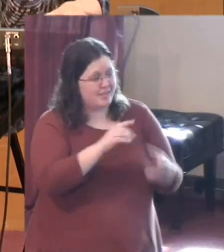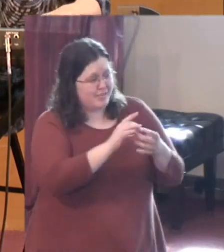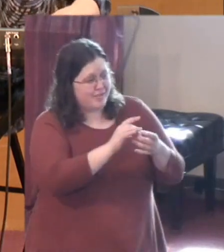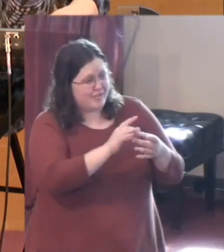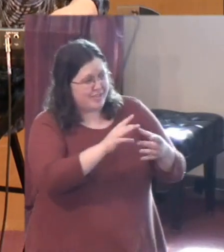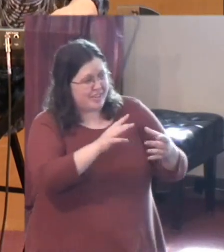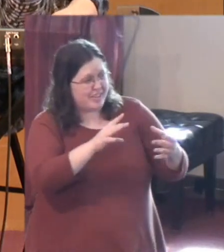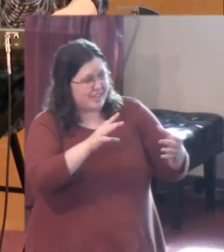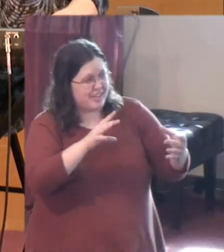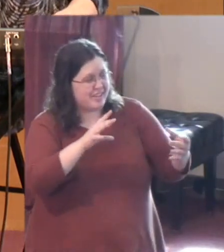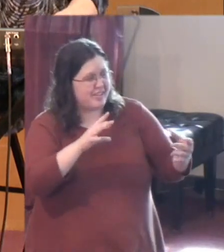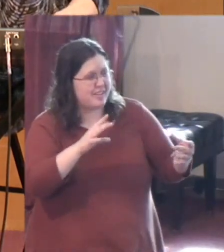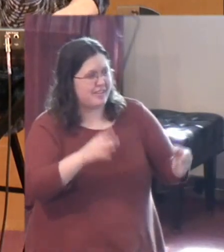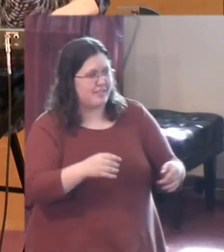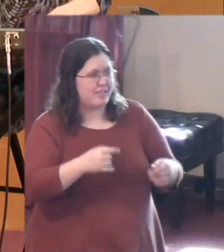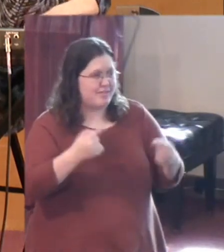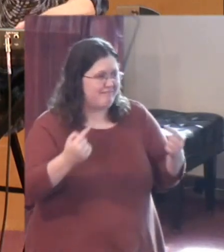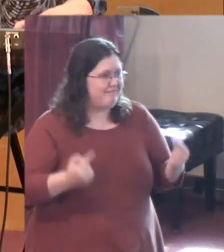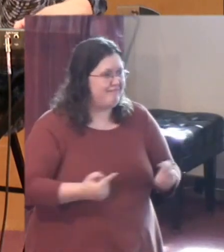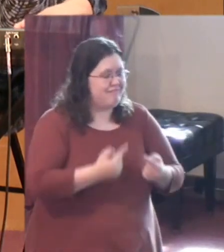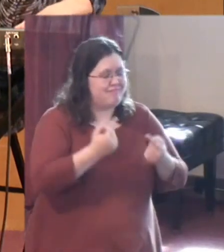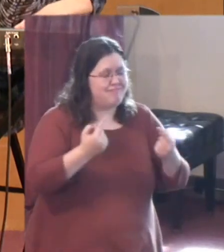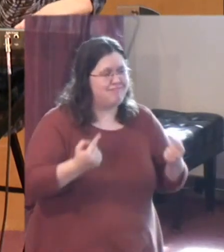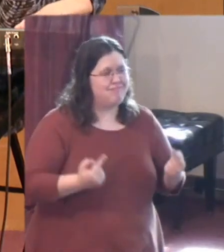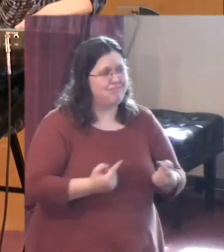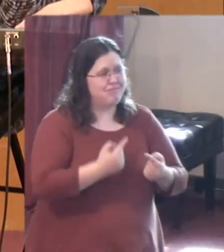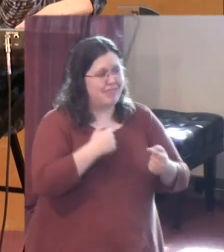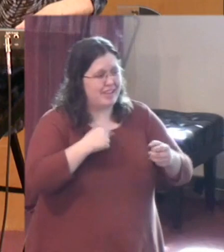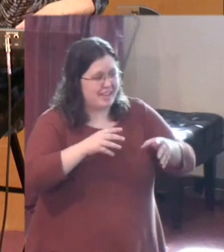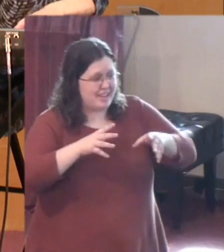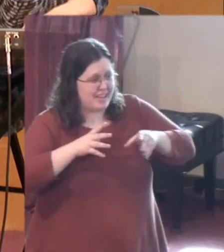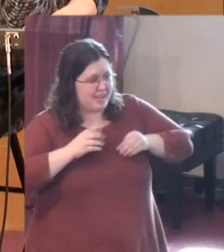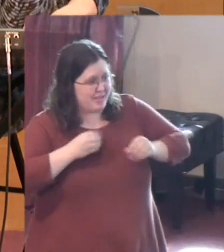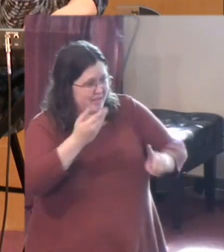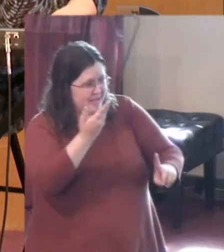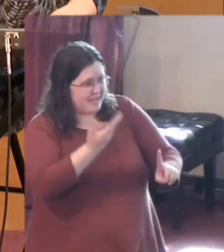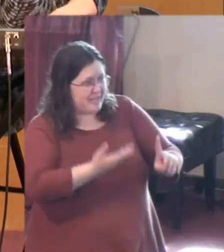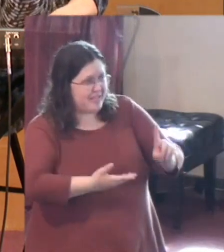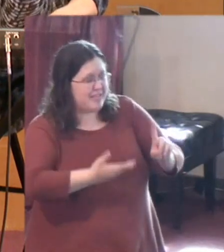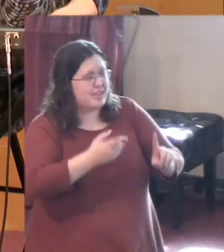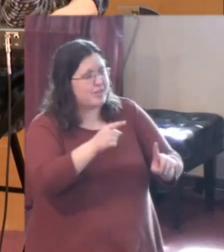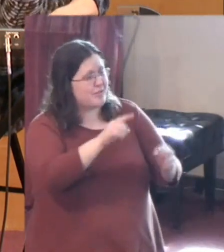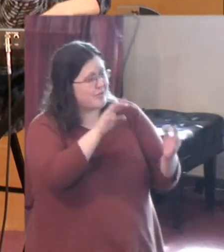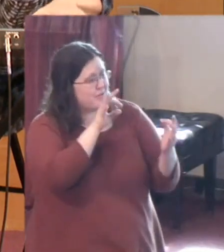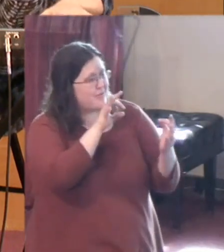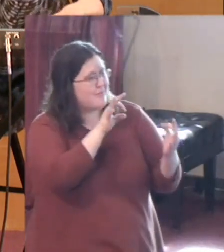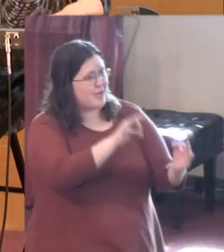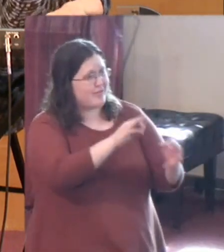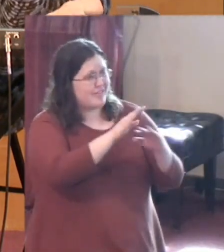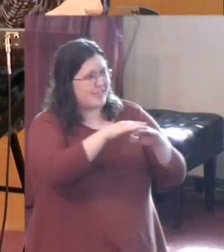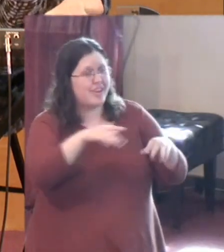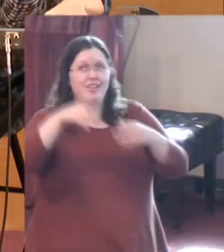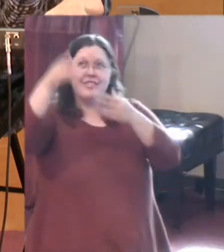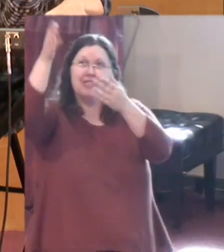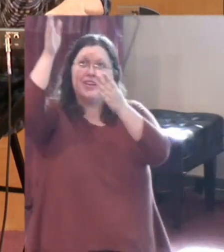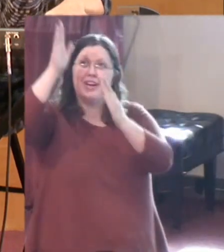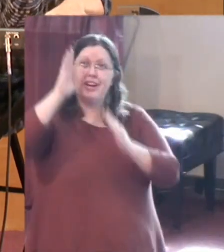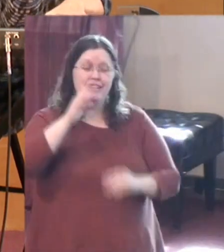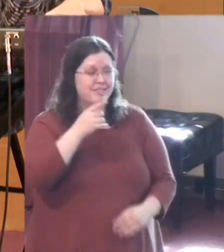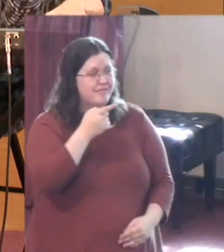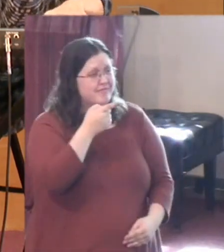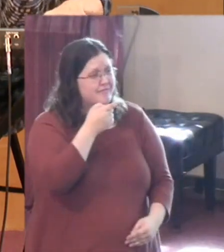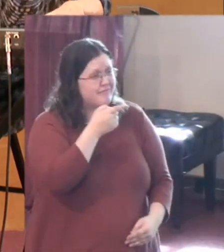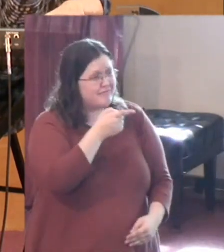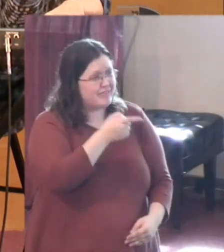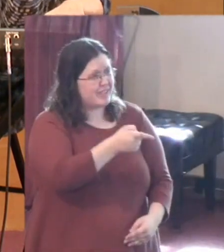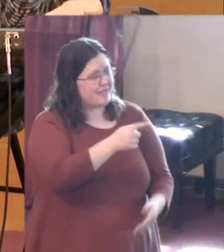you from the shoulds. I accept you as that perfect child of God you're